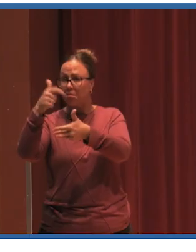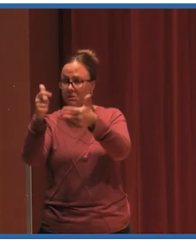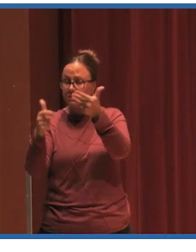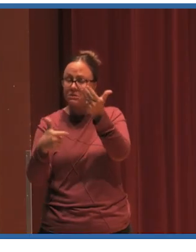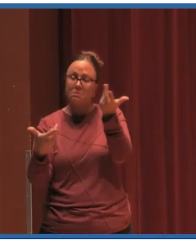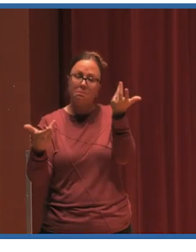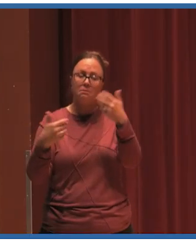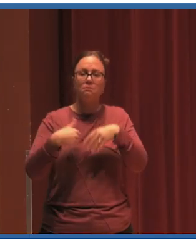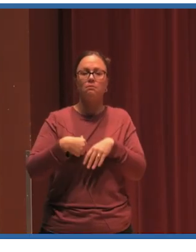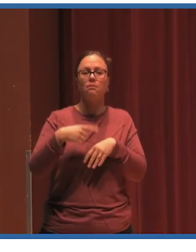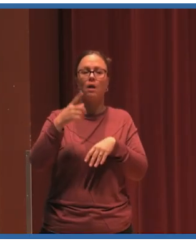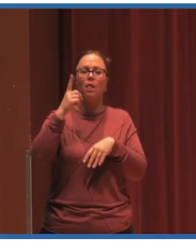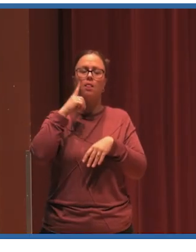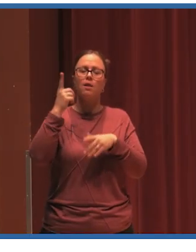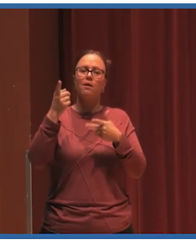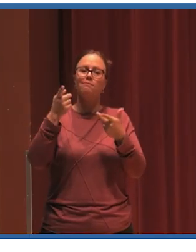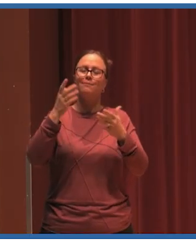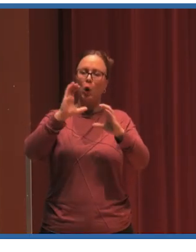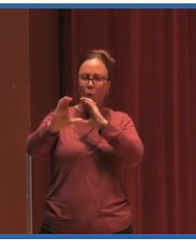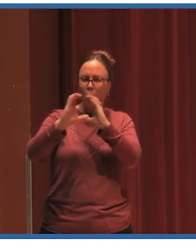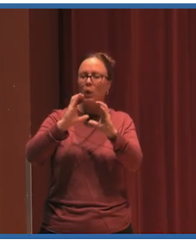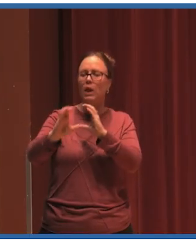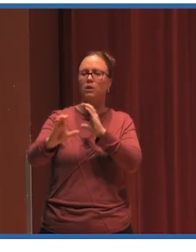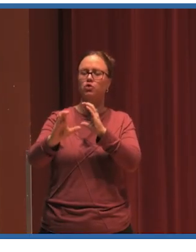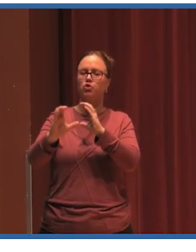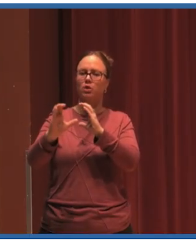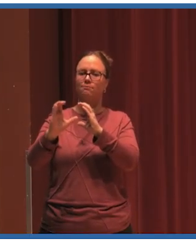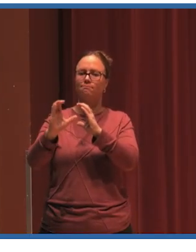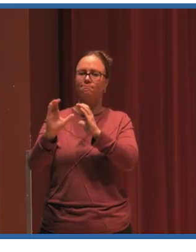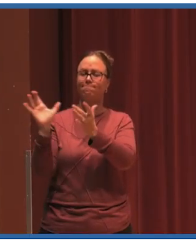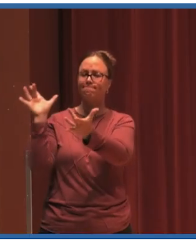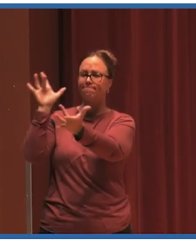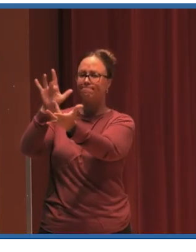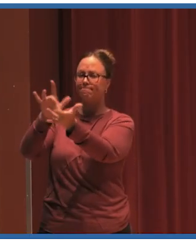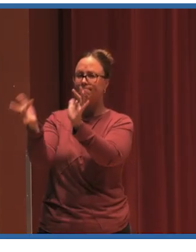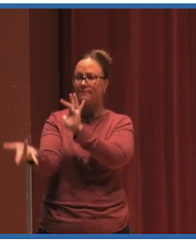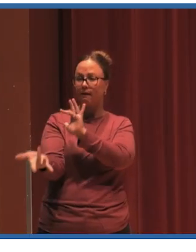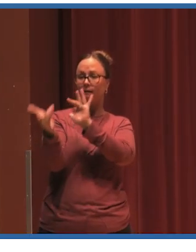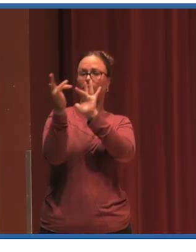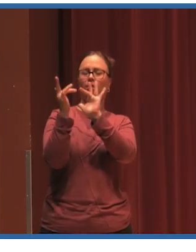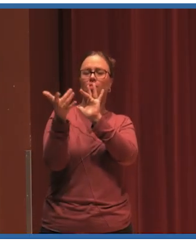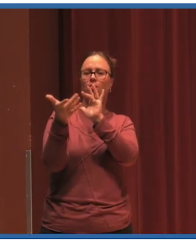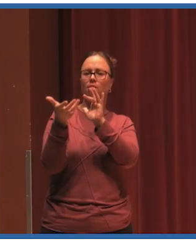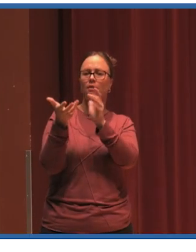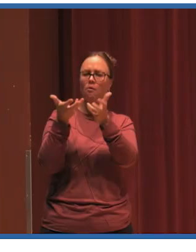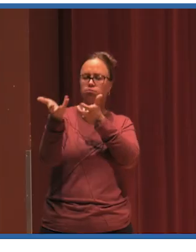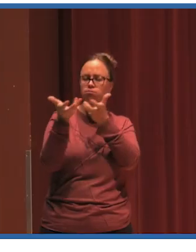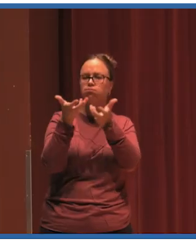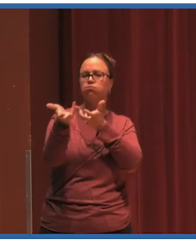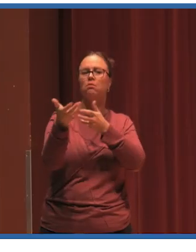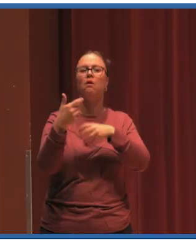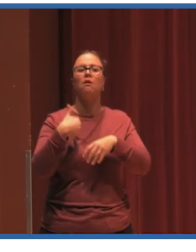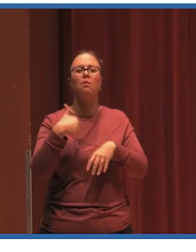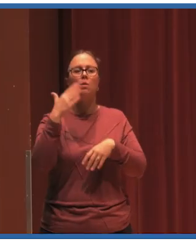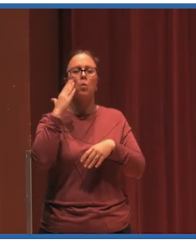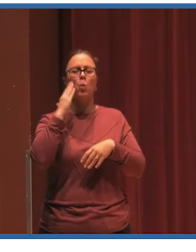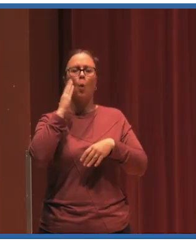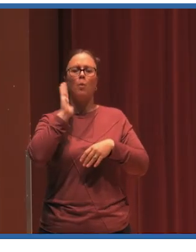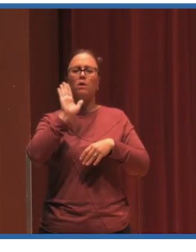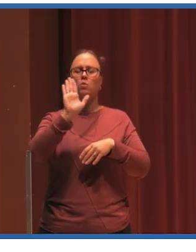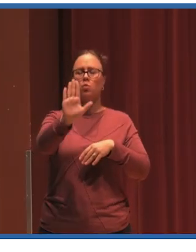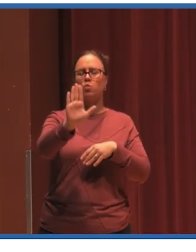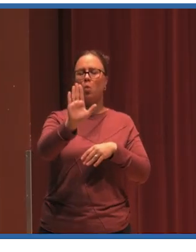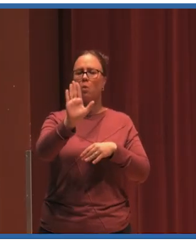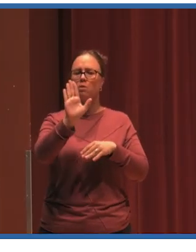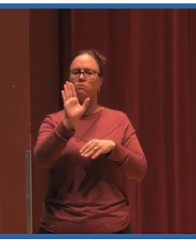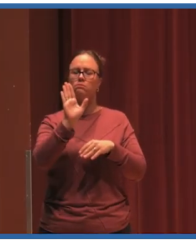think opening up doors of communication, reaching back and forward, but I just think knowing your purpose, what is your purpose, and